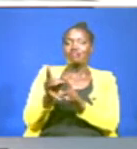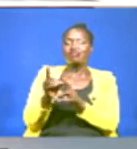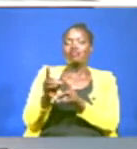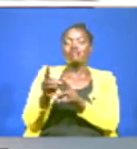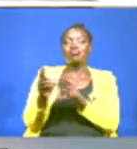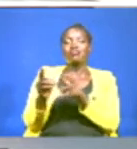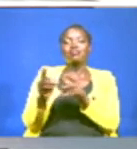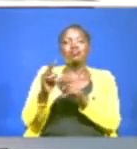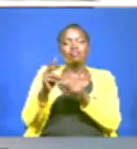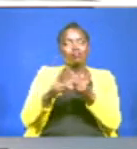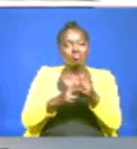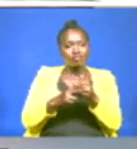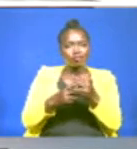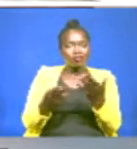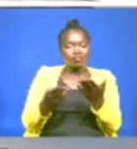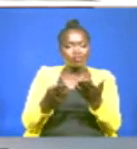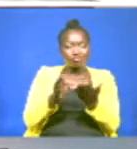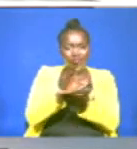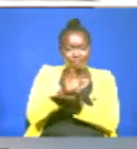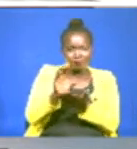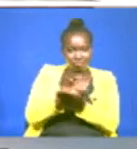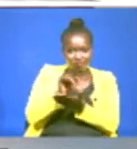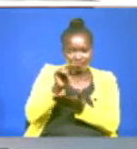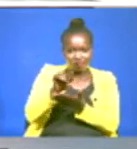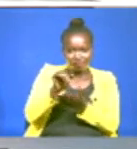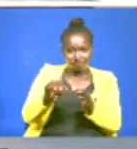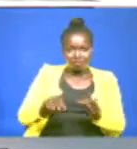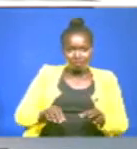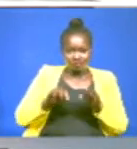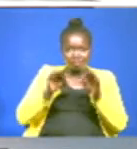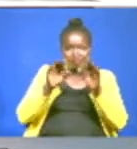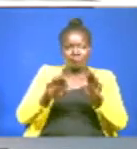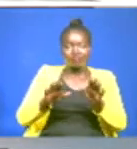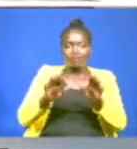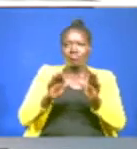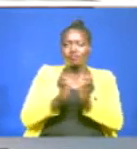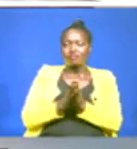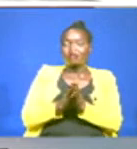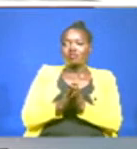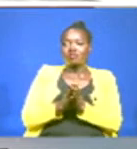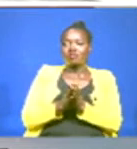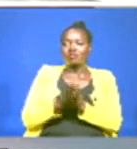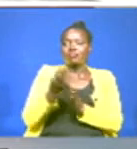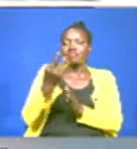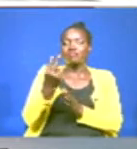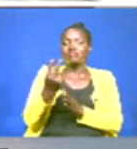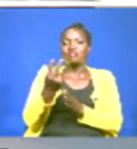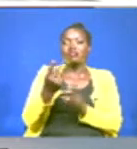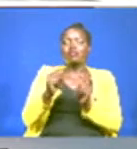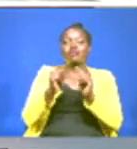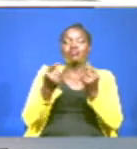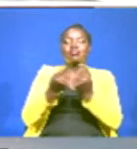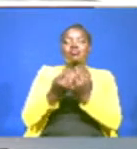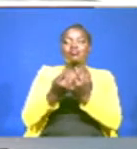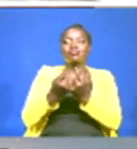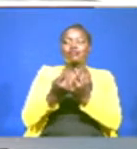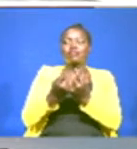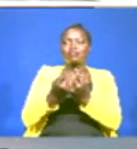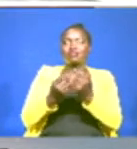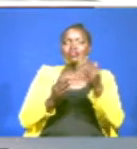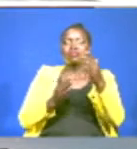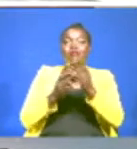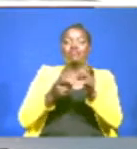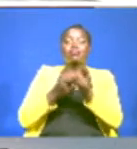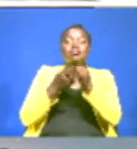that's when it'll be taking center stage in Australia and New Zealand with 32 teams battling it out for the top prize.